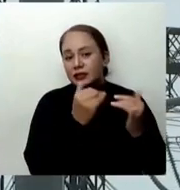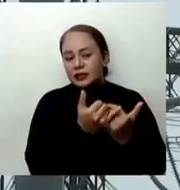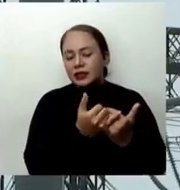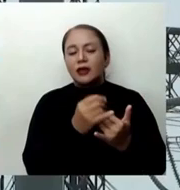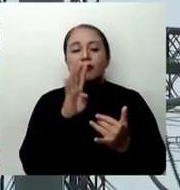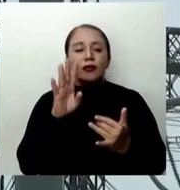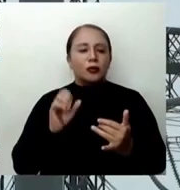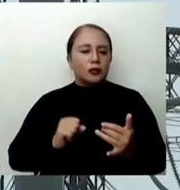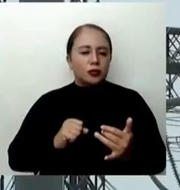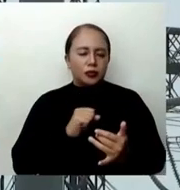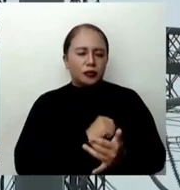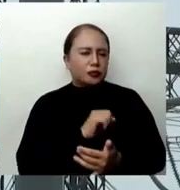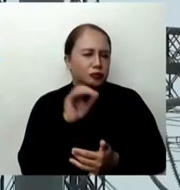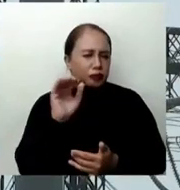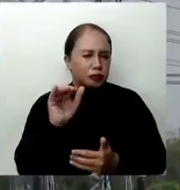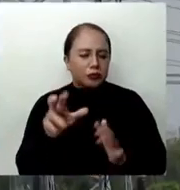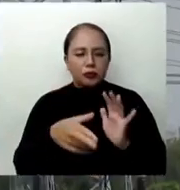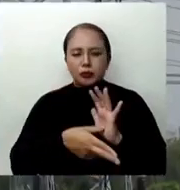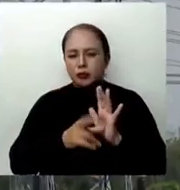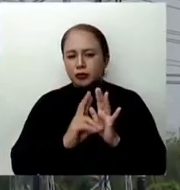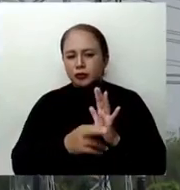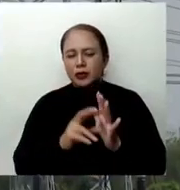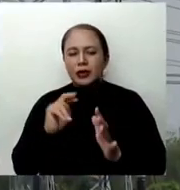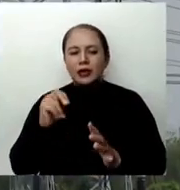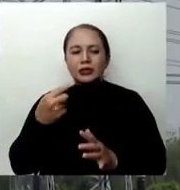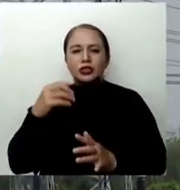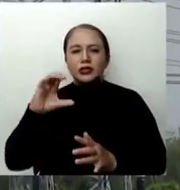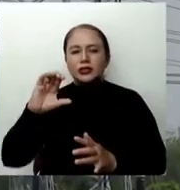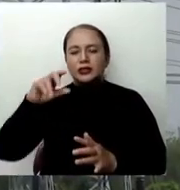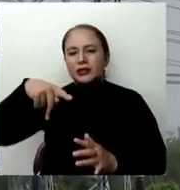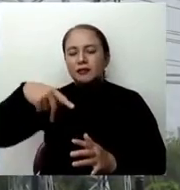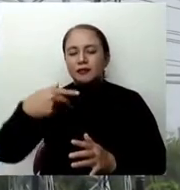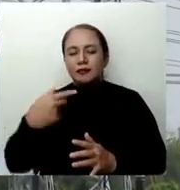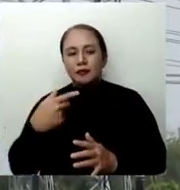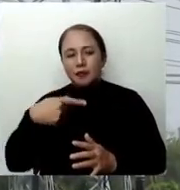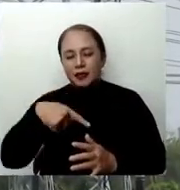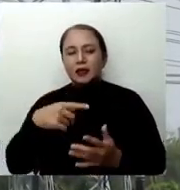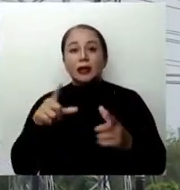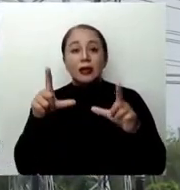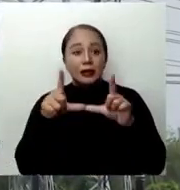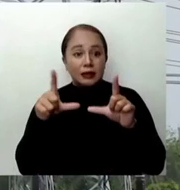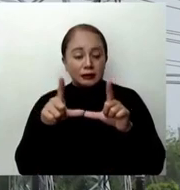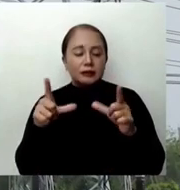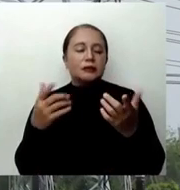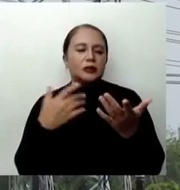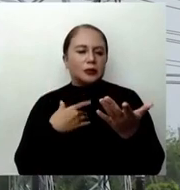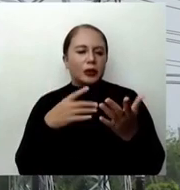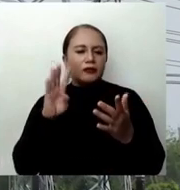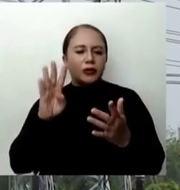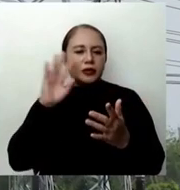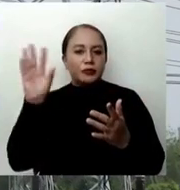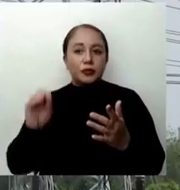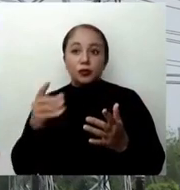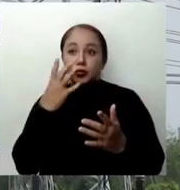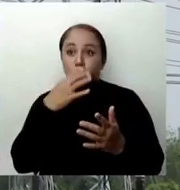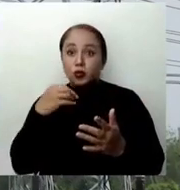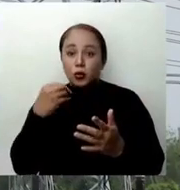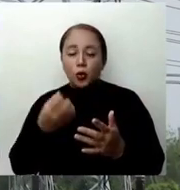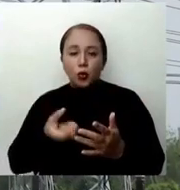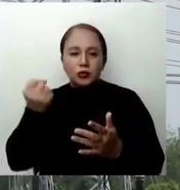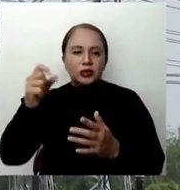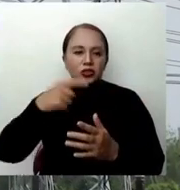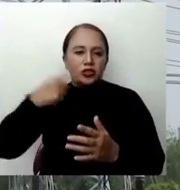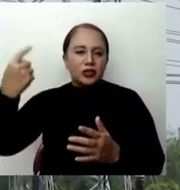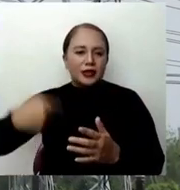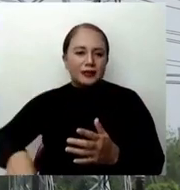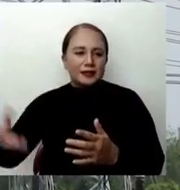have called for a review of the NGCP franchise, which is 40% owned by Chinese investors. Senator